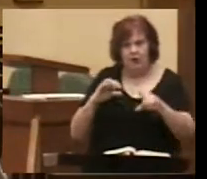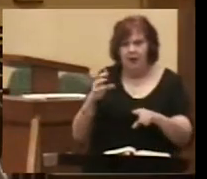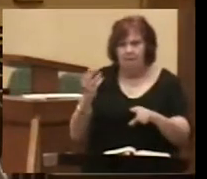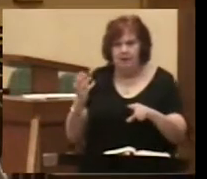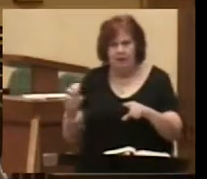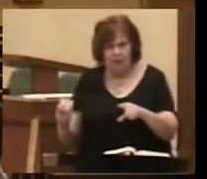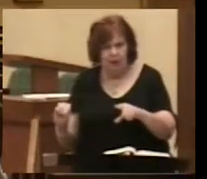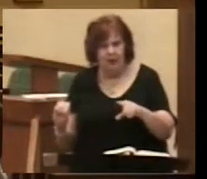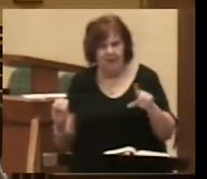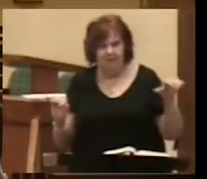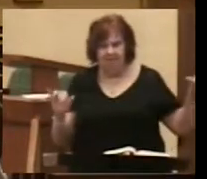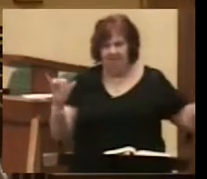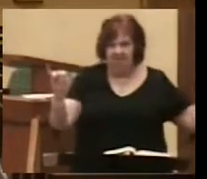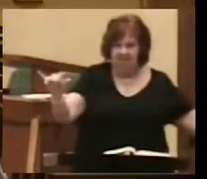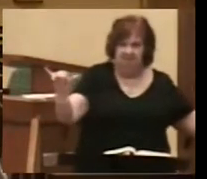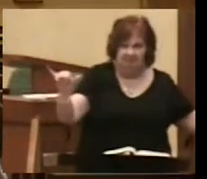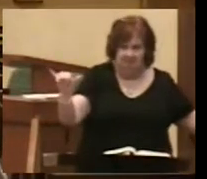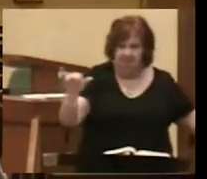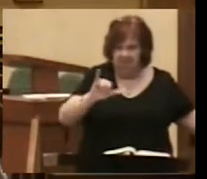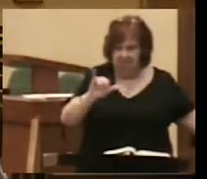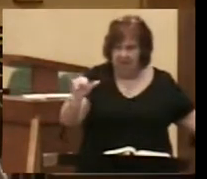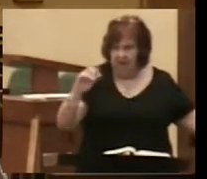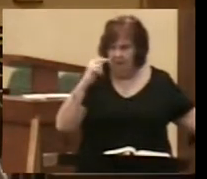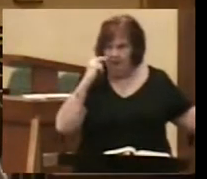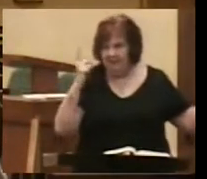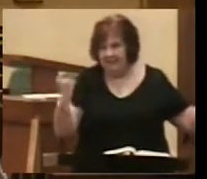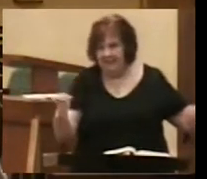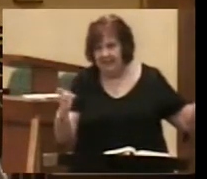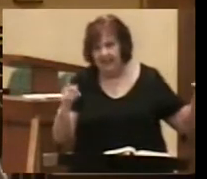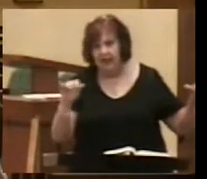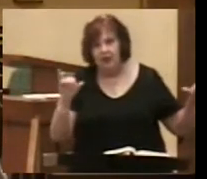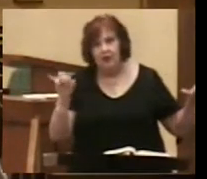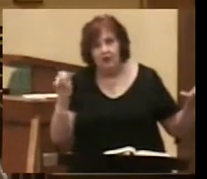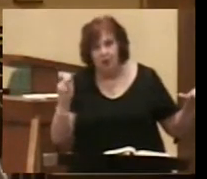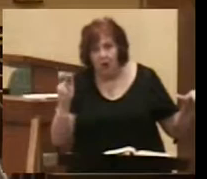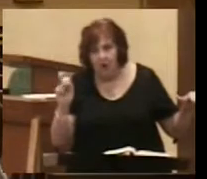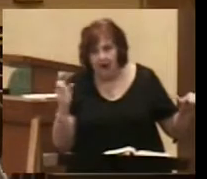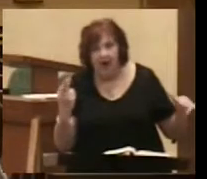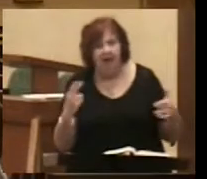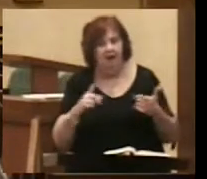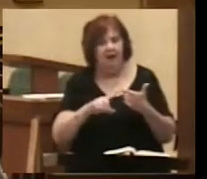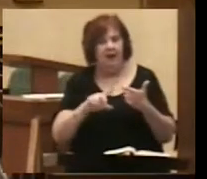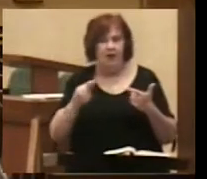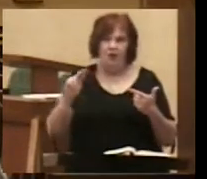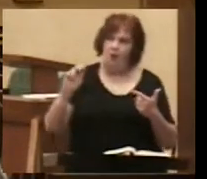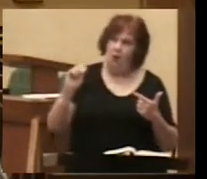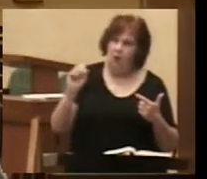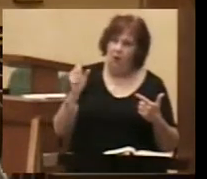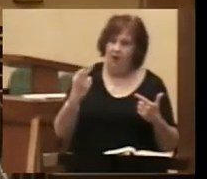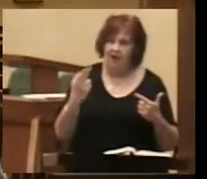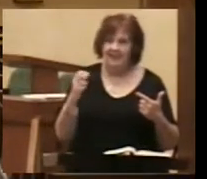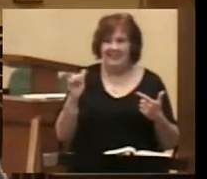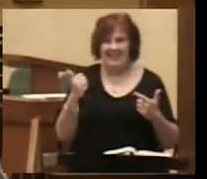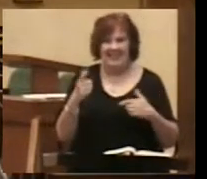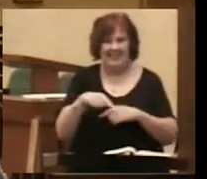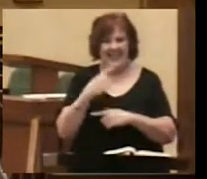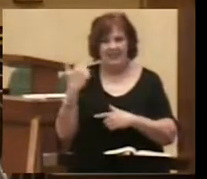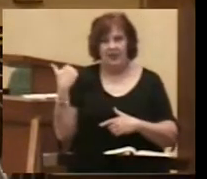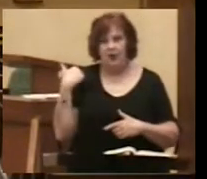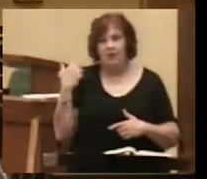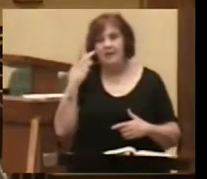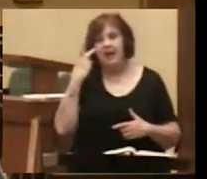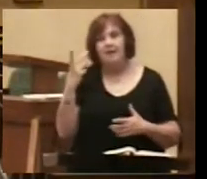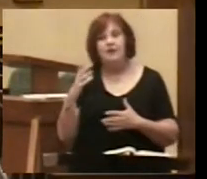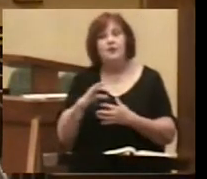sister theater, and we've seen shows down there, Jonah, Noah. 10 days ago, we saw the